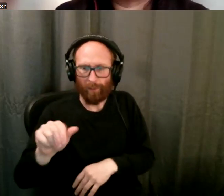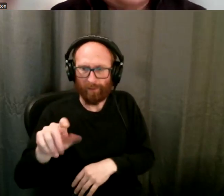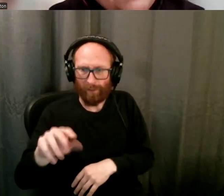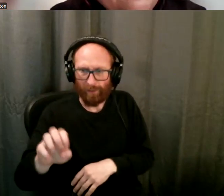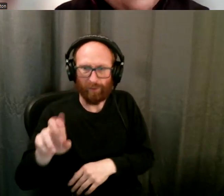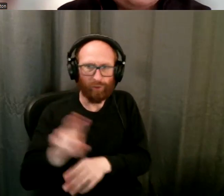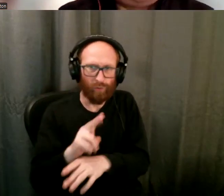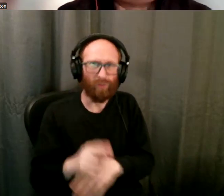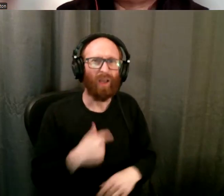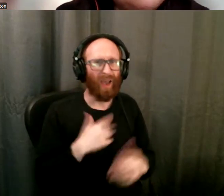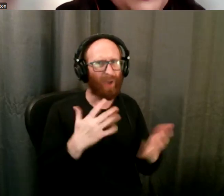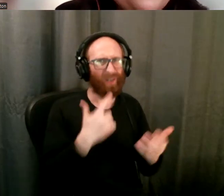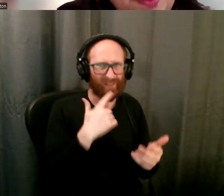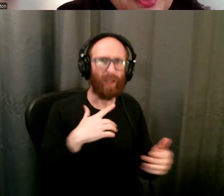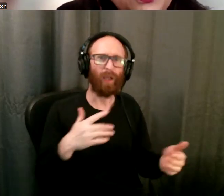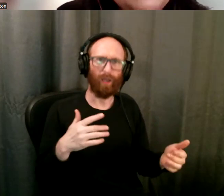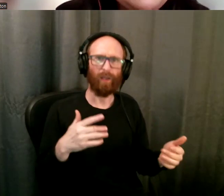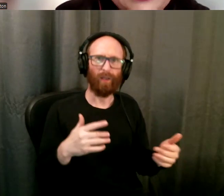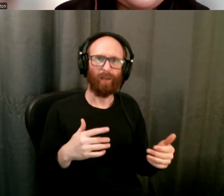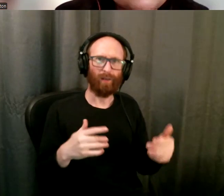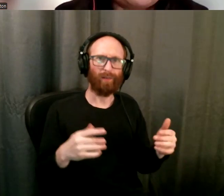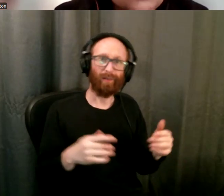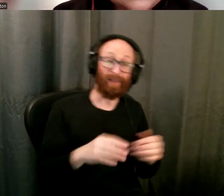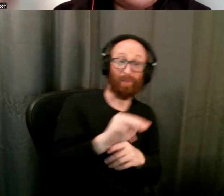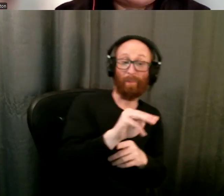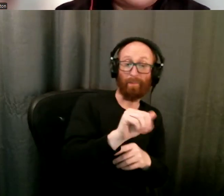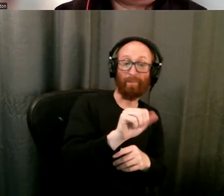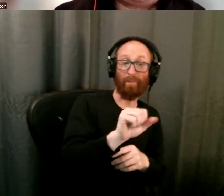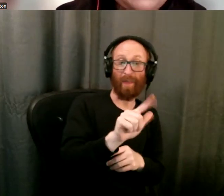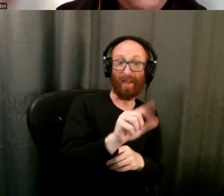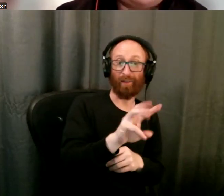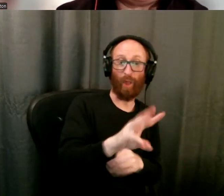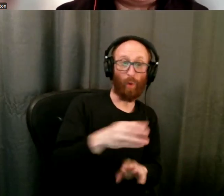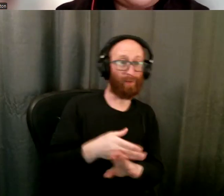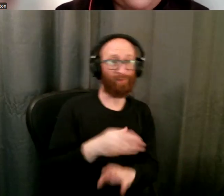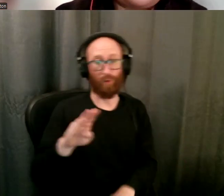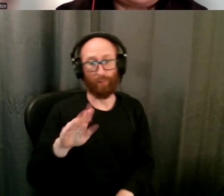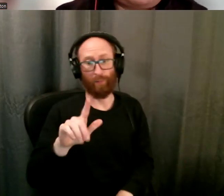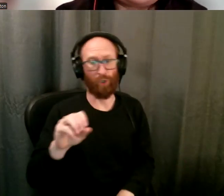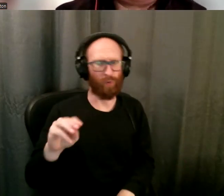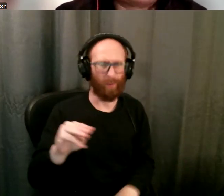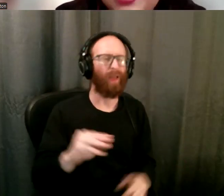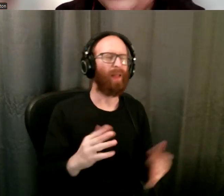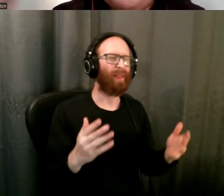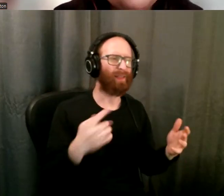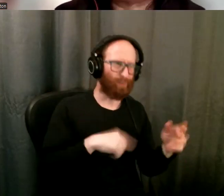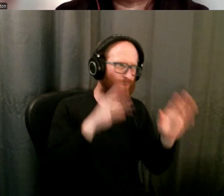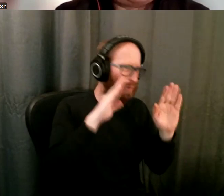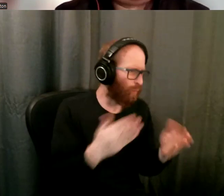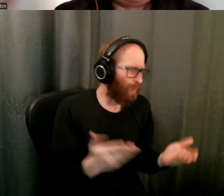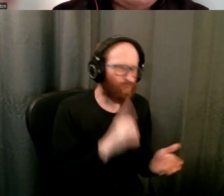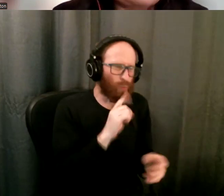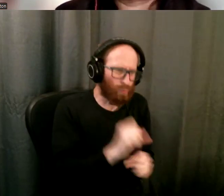go Maslow before we go Bloom. Let's focus on what's really important in our children and create